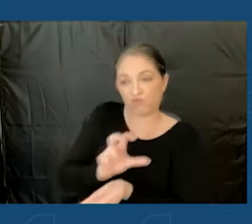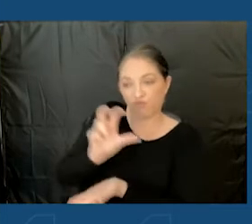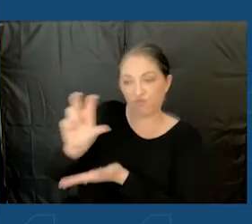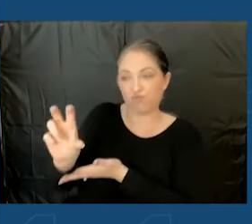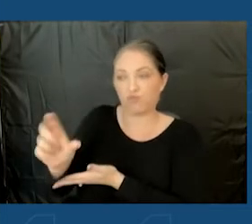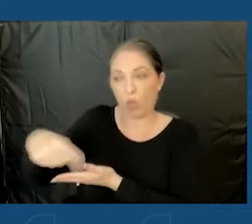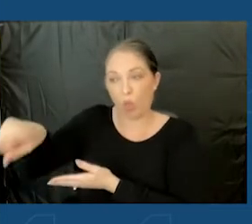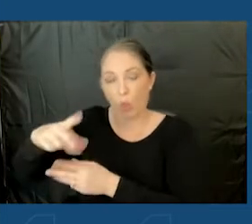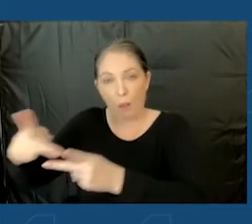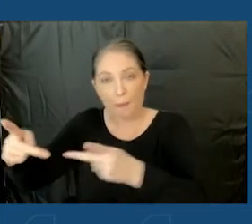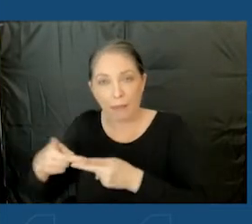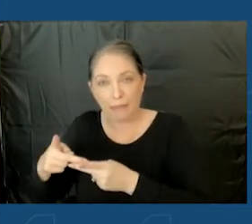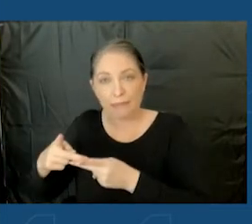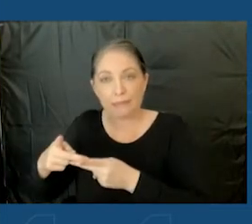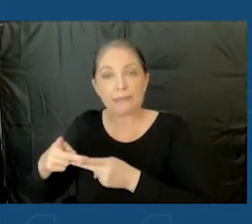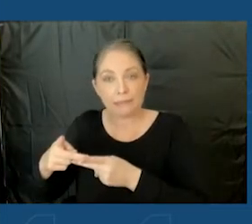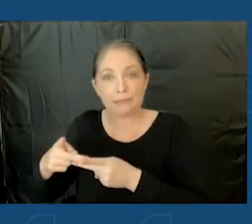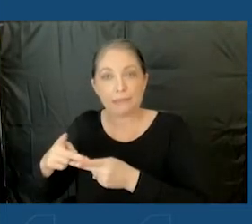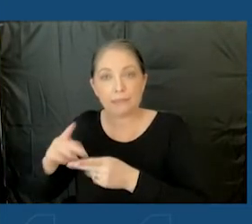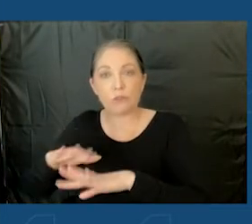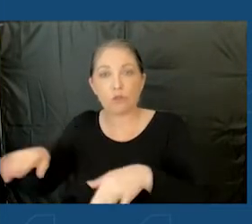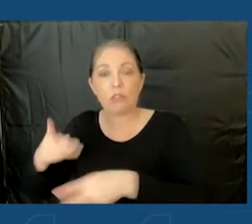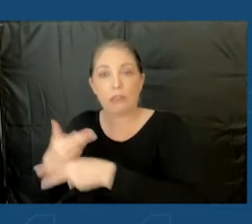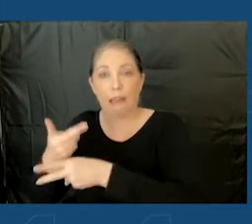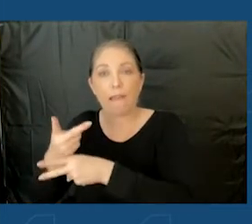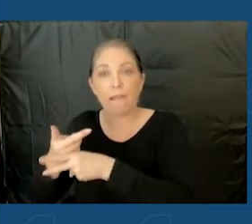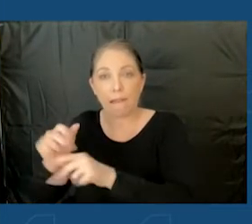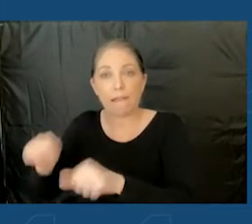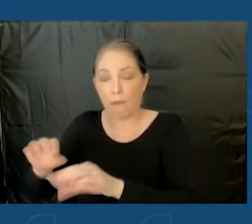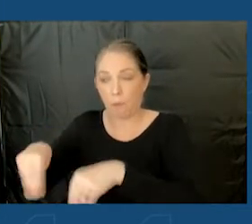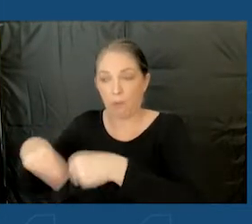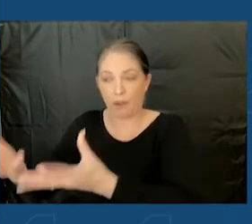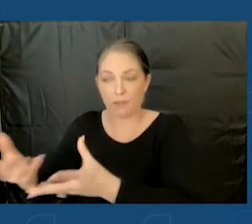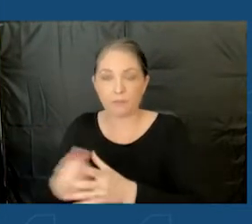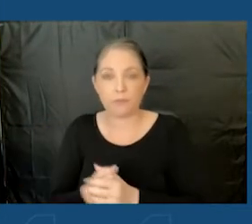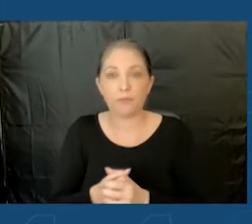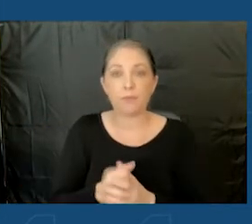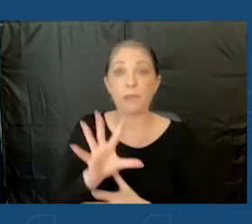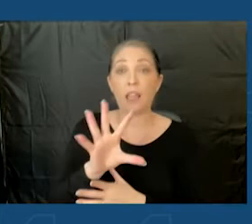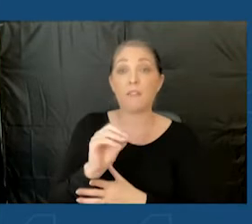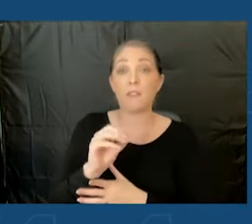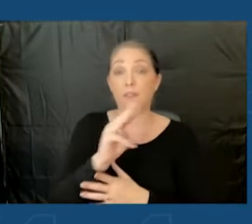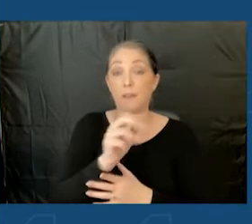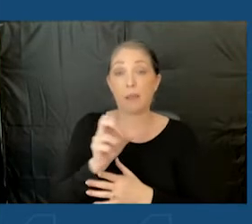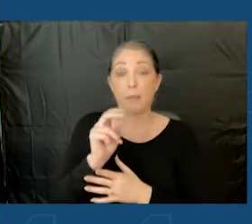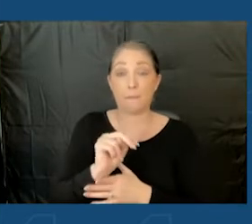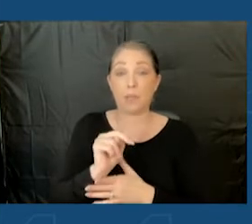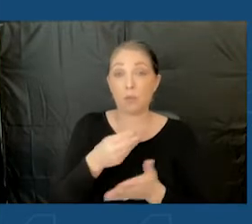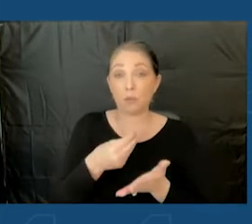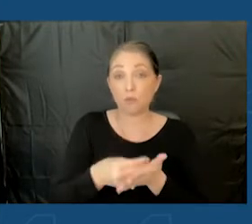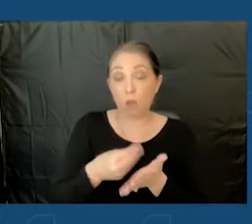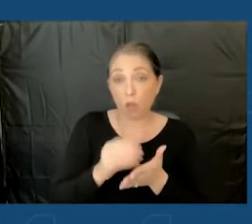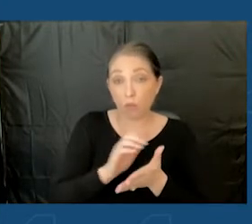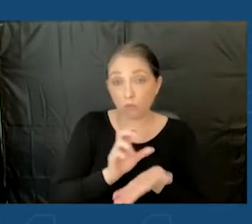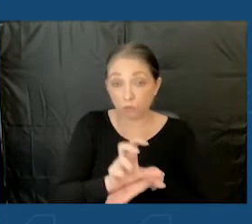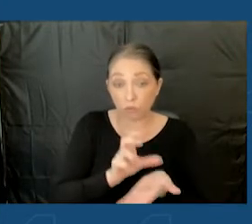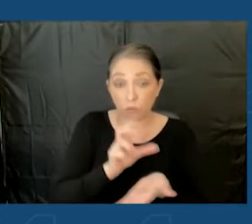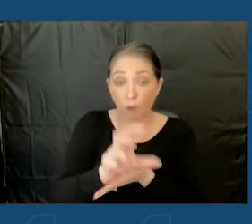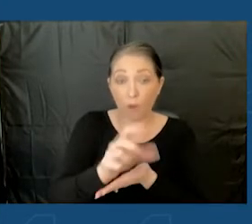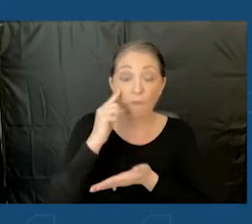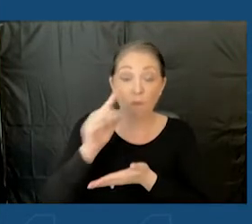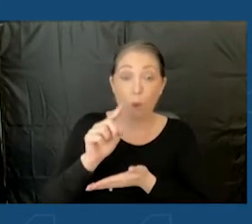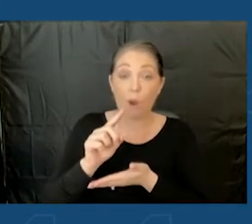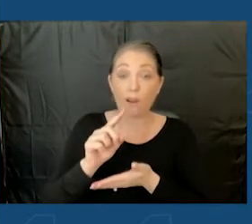care services to farm workers' families. $50 million for a child care capital program because we have to build new buildings.